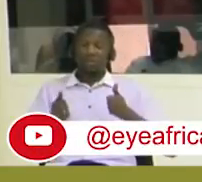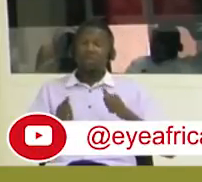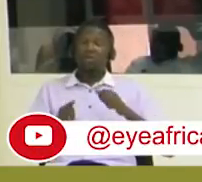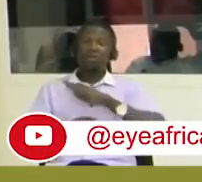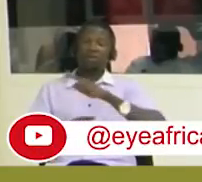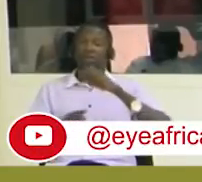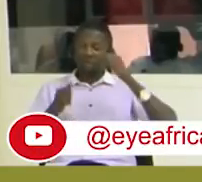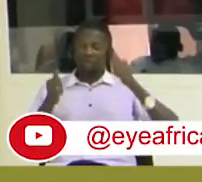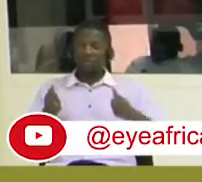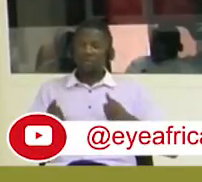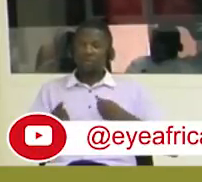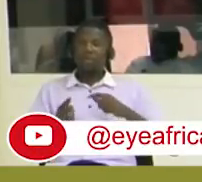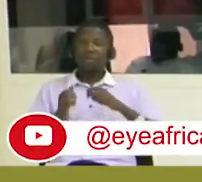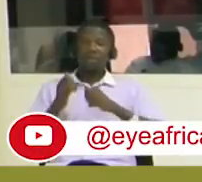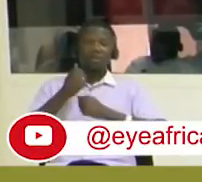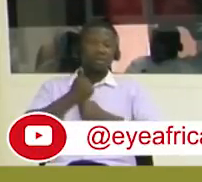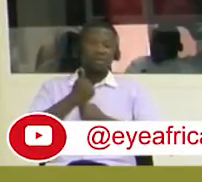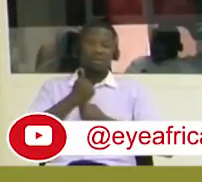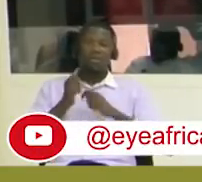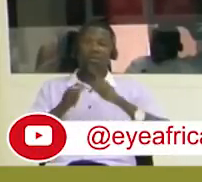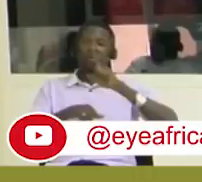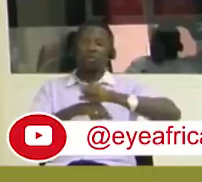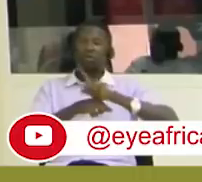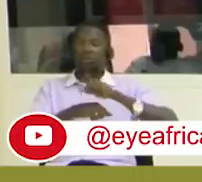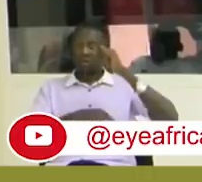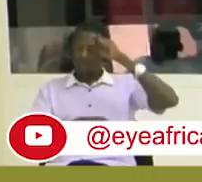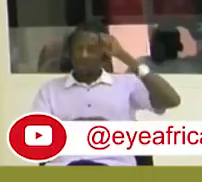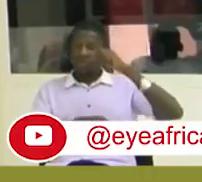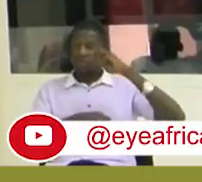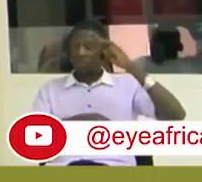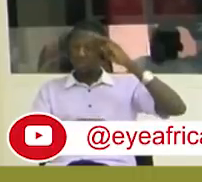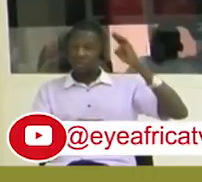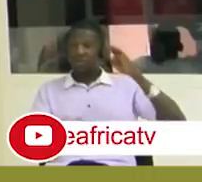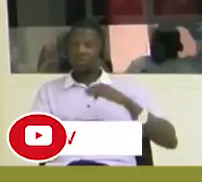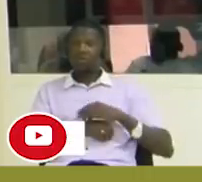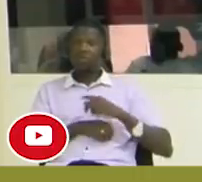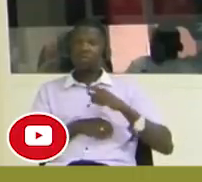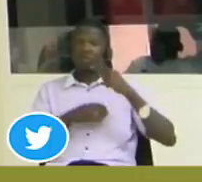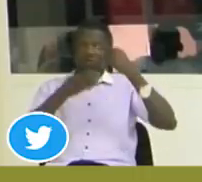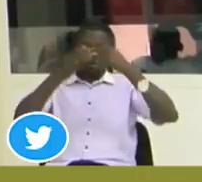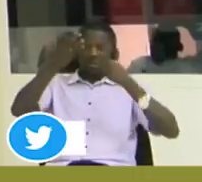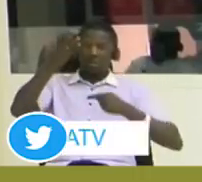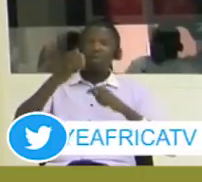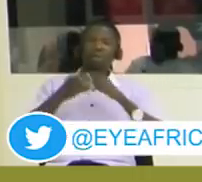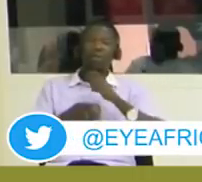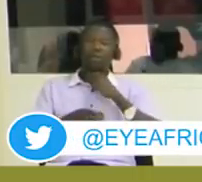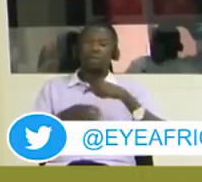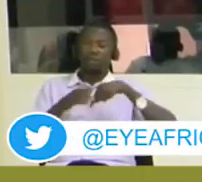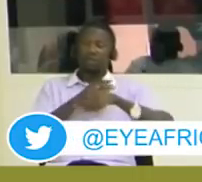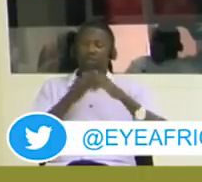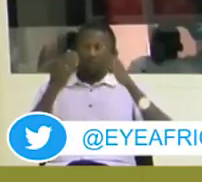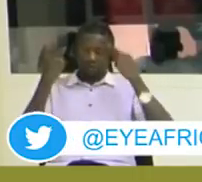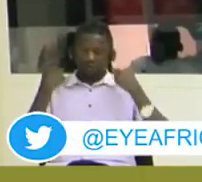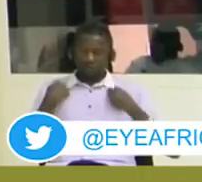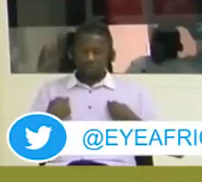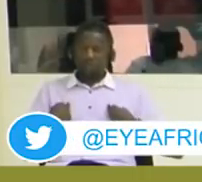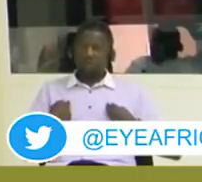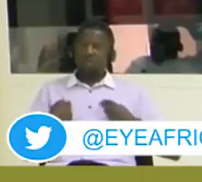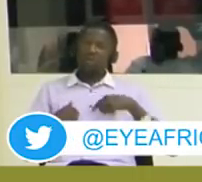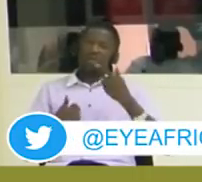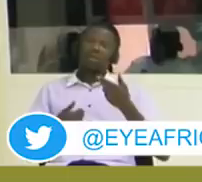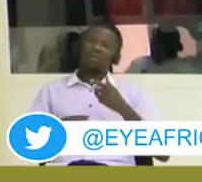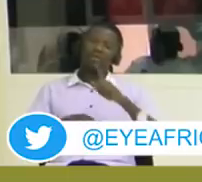interior, local government minister, those were the men in uniforms. then